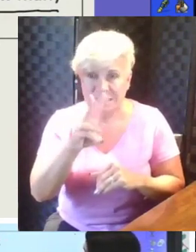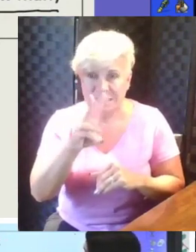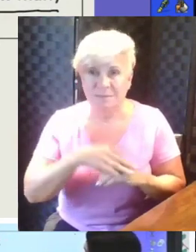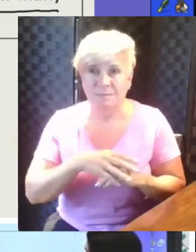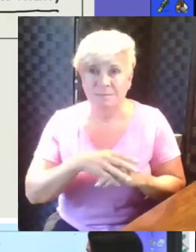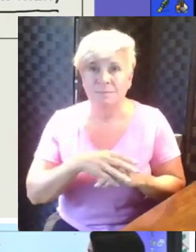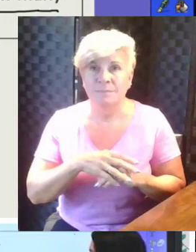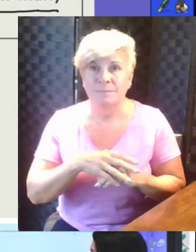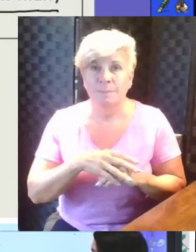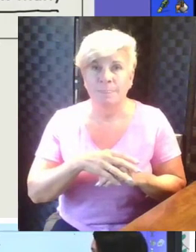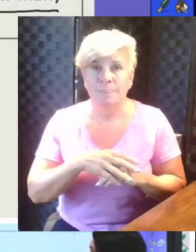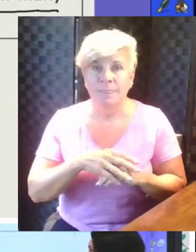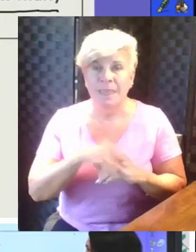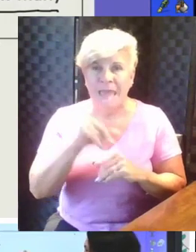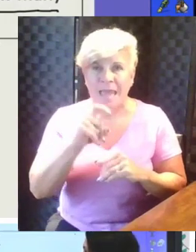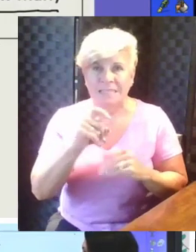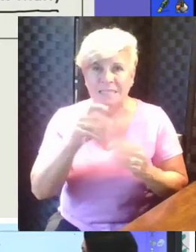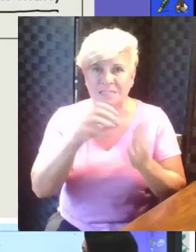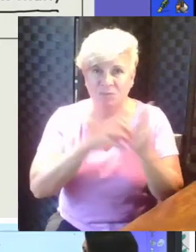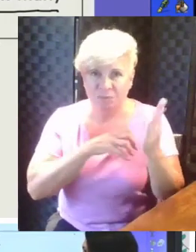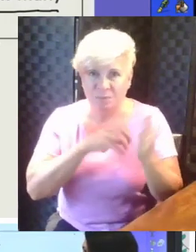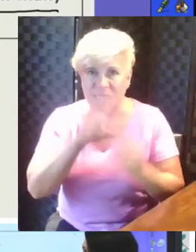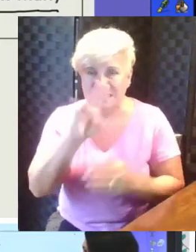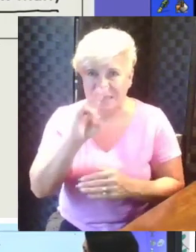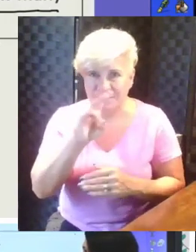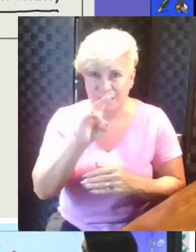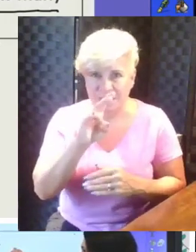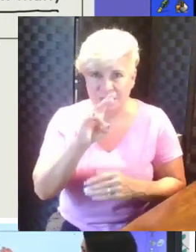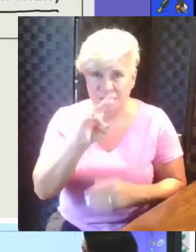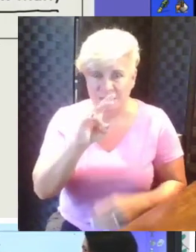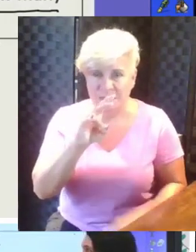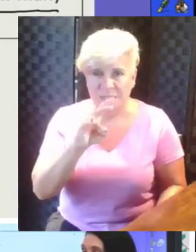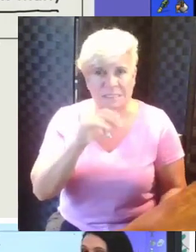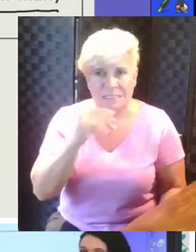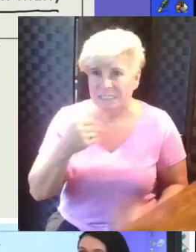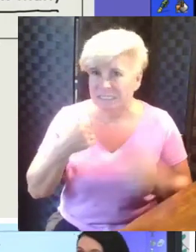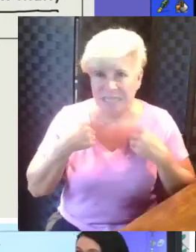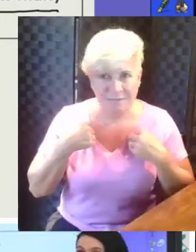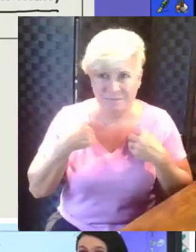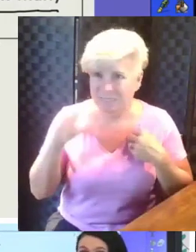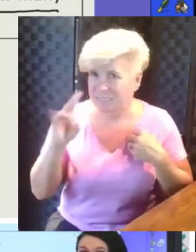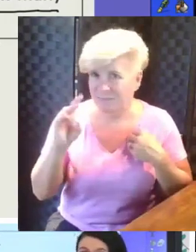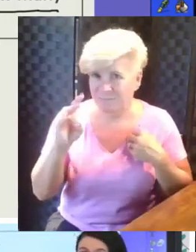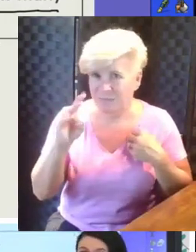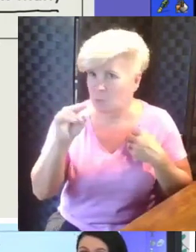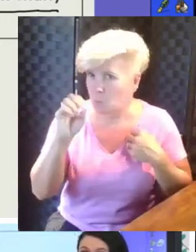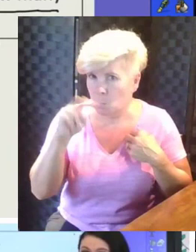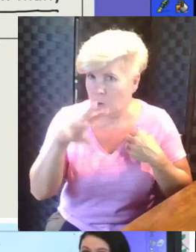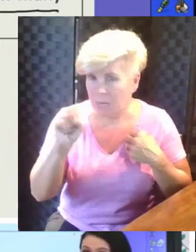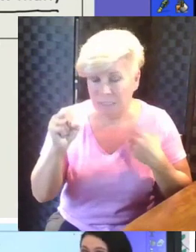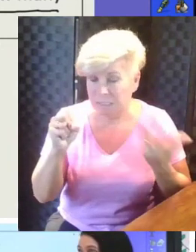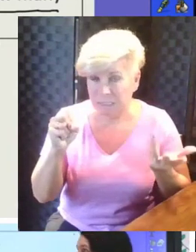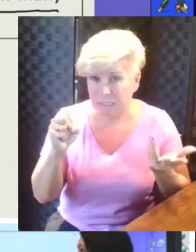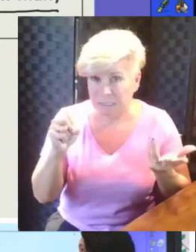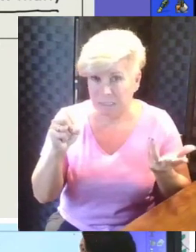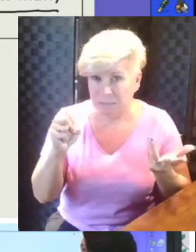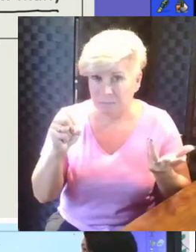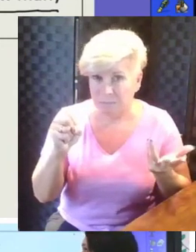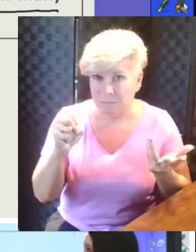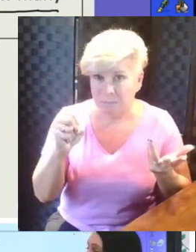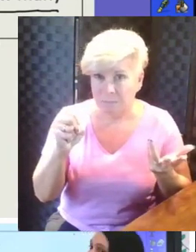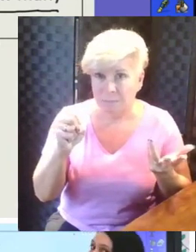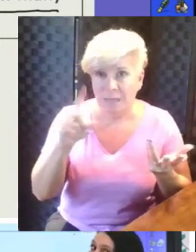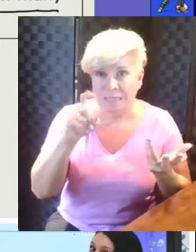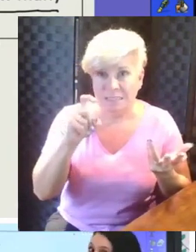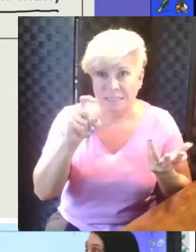26. And we had to take away 7 ones. I did not have 7 ones here. So I'm going